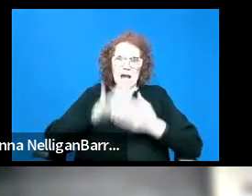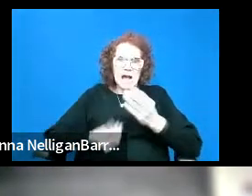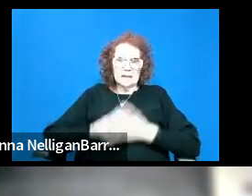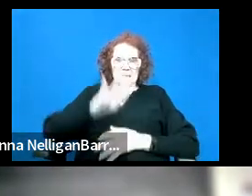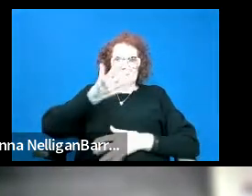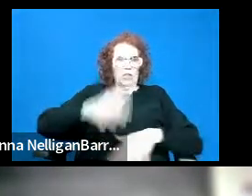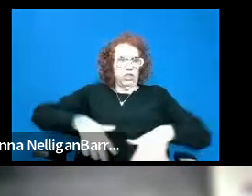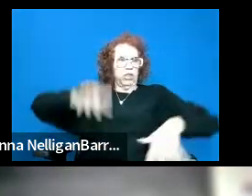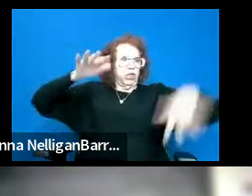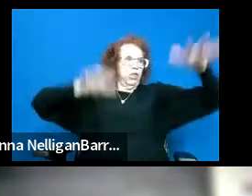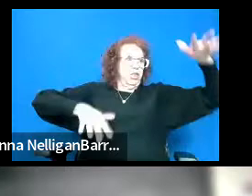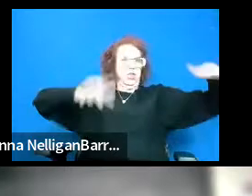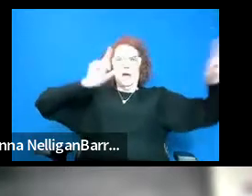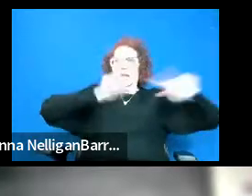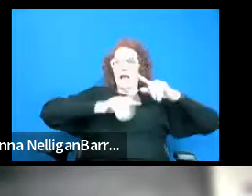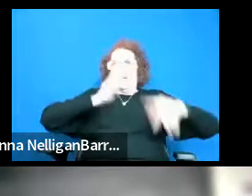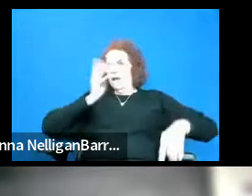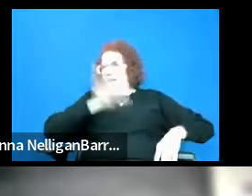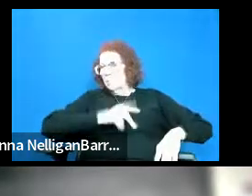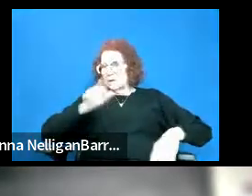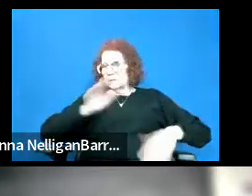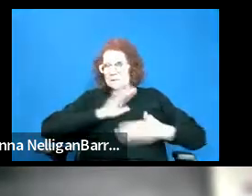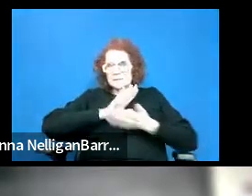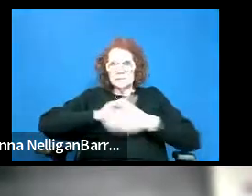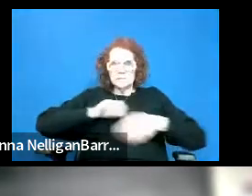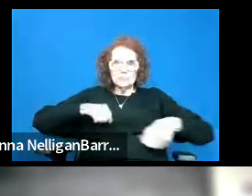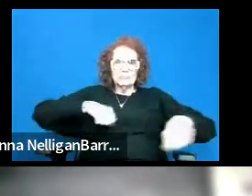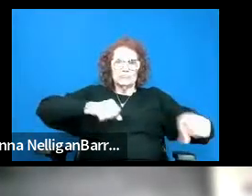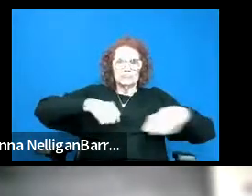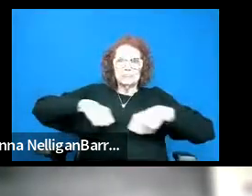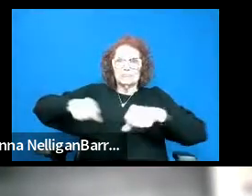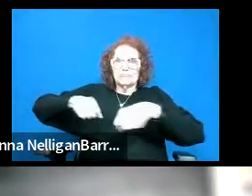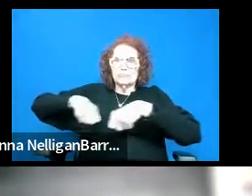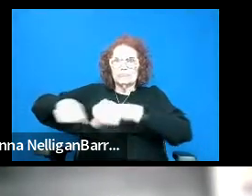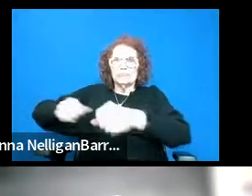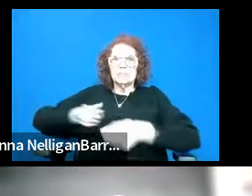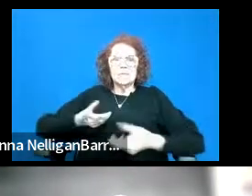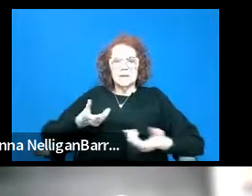I have not had an inspector come to me to complain about the fact that they